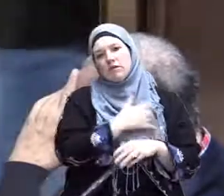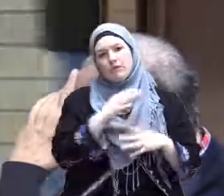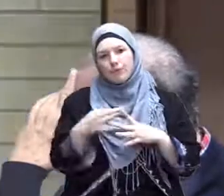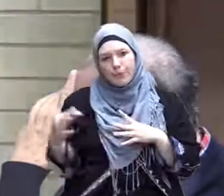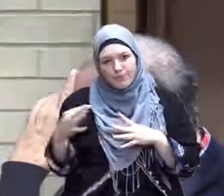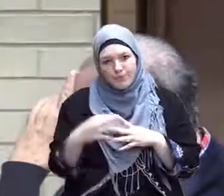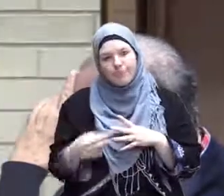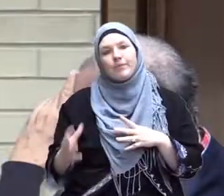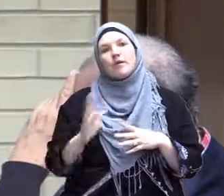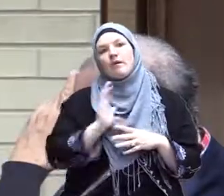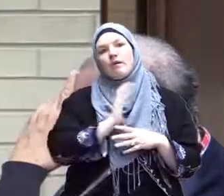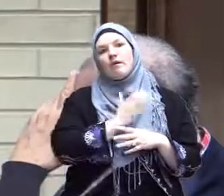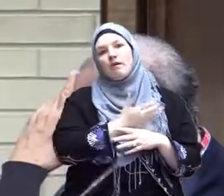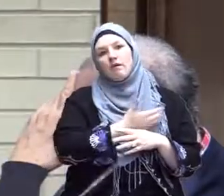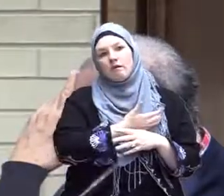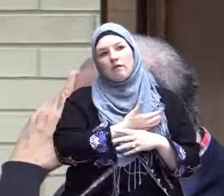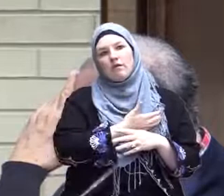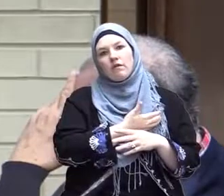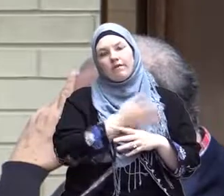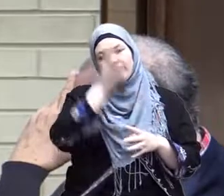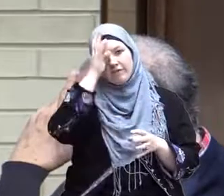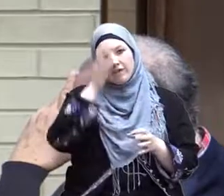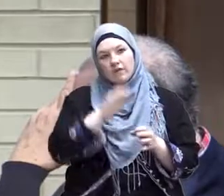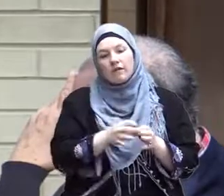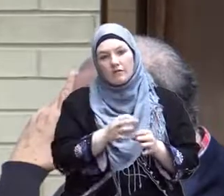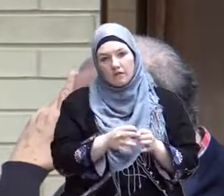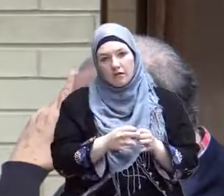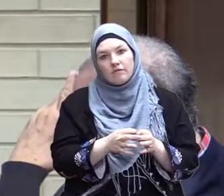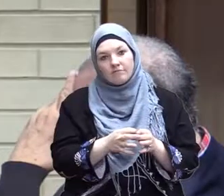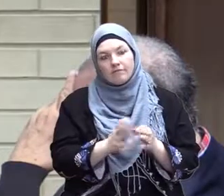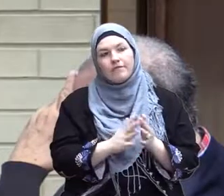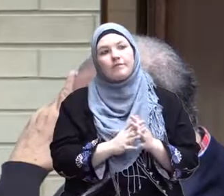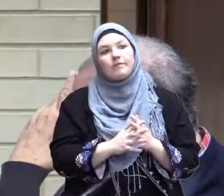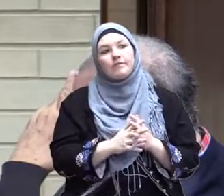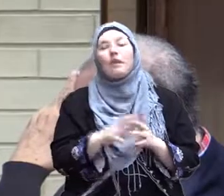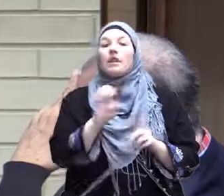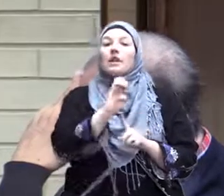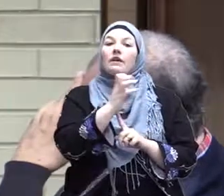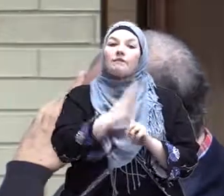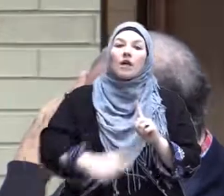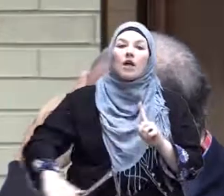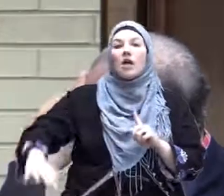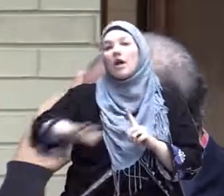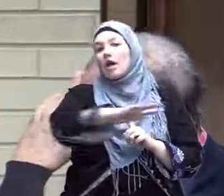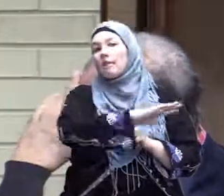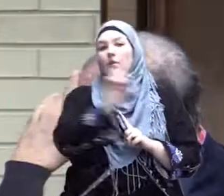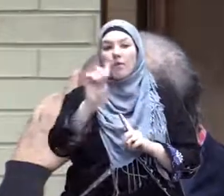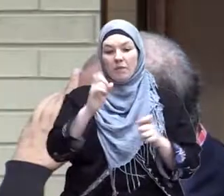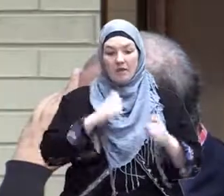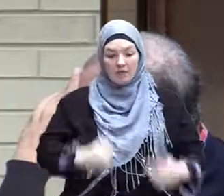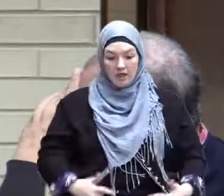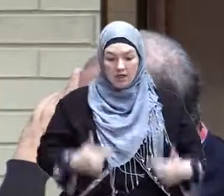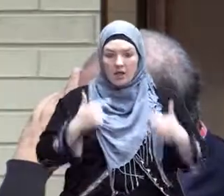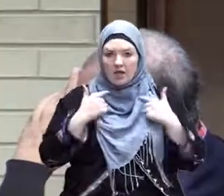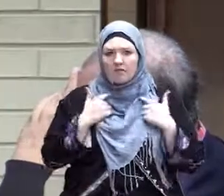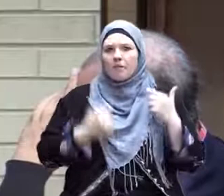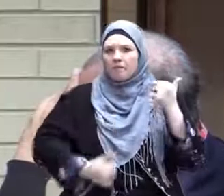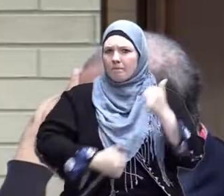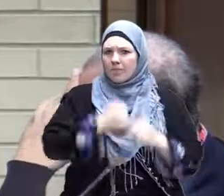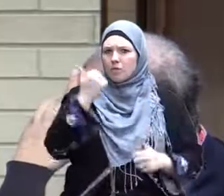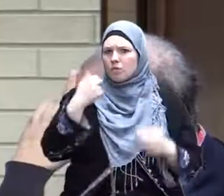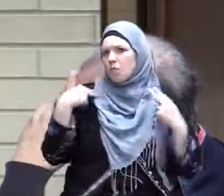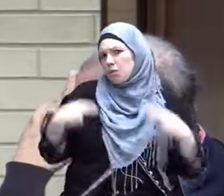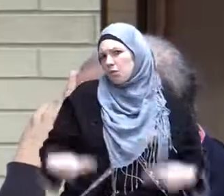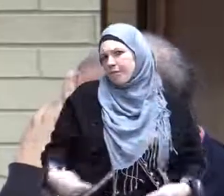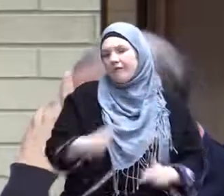choices, our direction, and our fate. The environment in which we live, which is mostly a